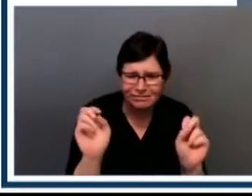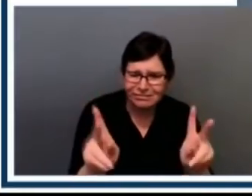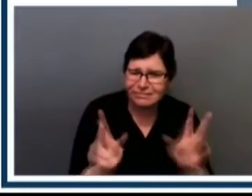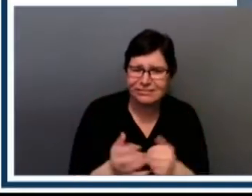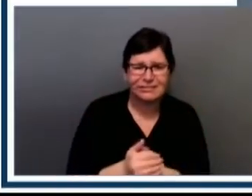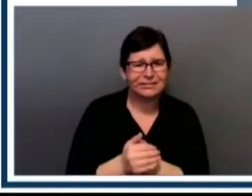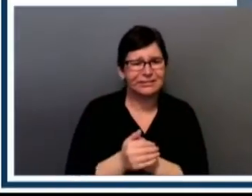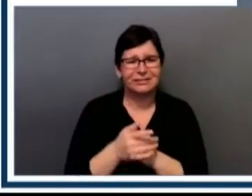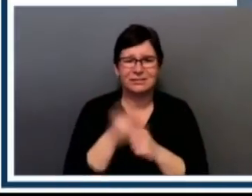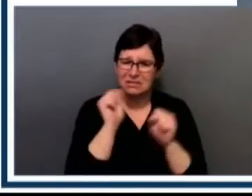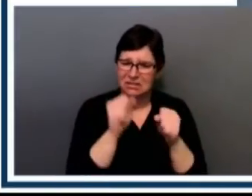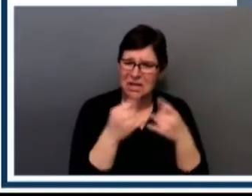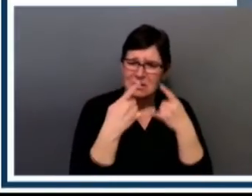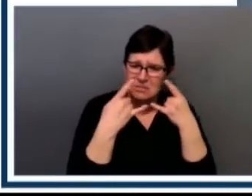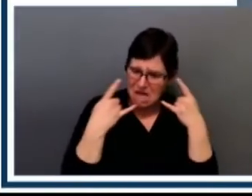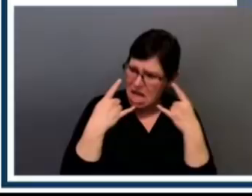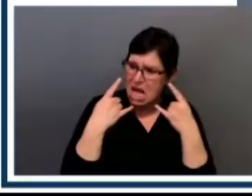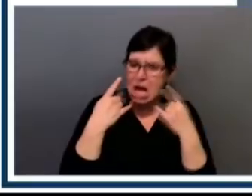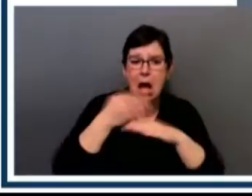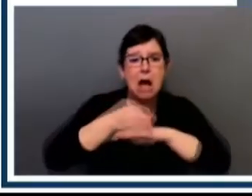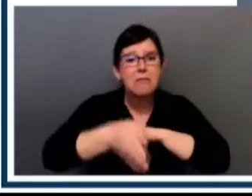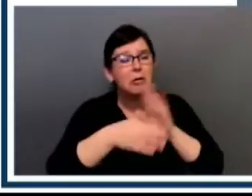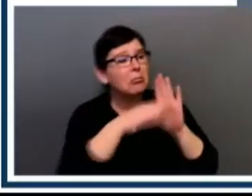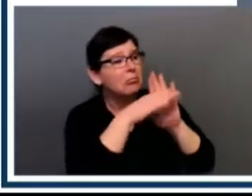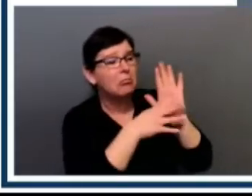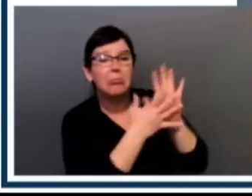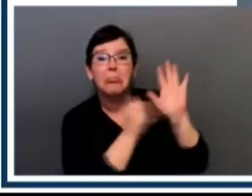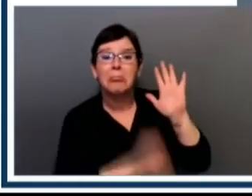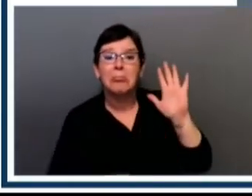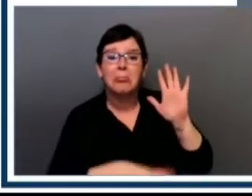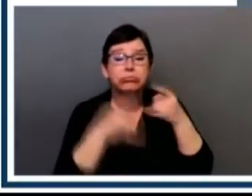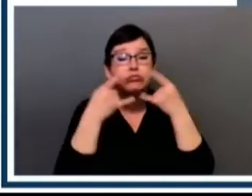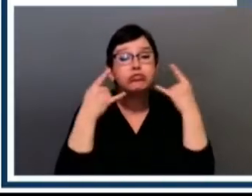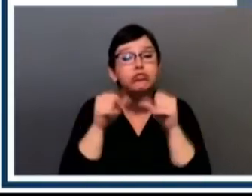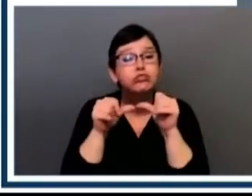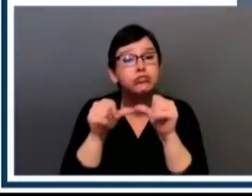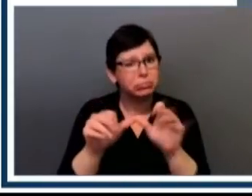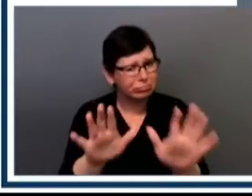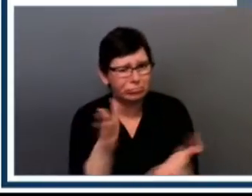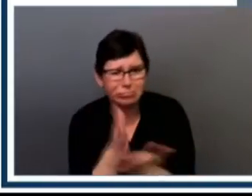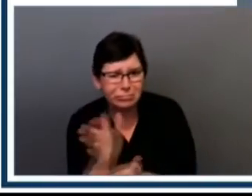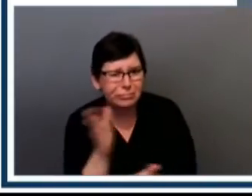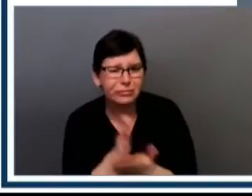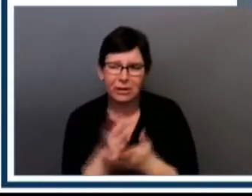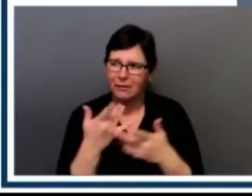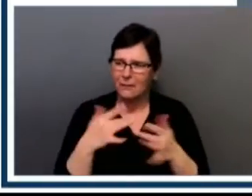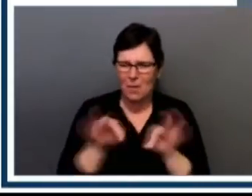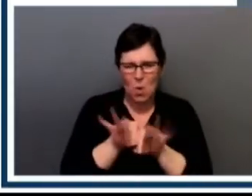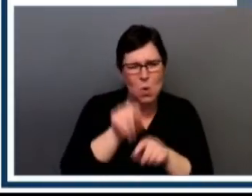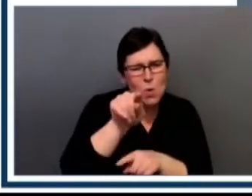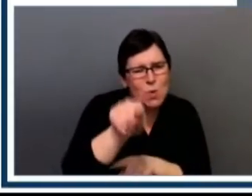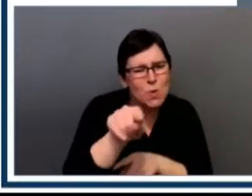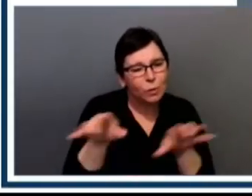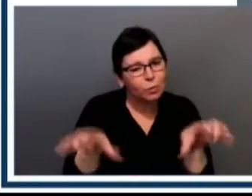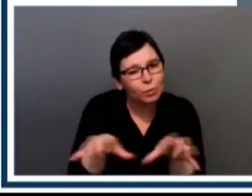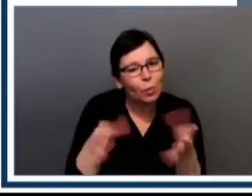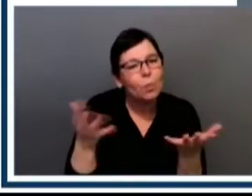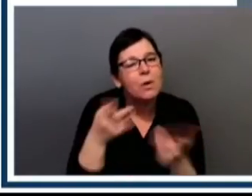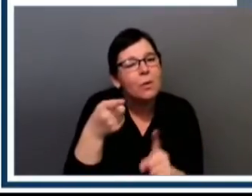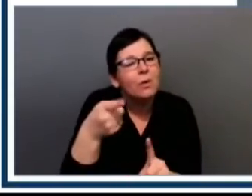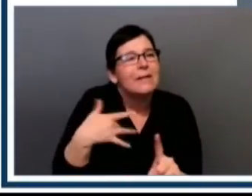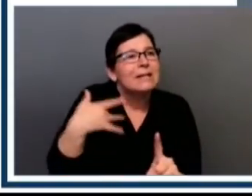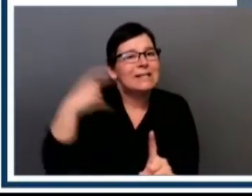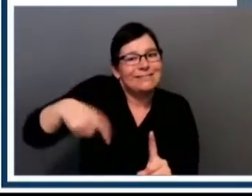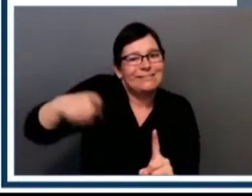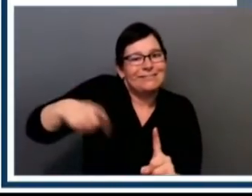your follow-up. Yes, Premier Houston, with the restrictions easing over the next month, how much longer